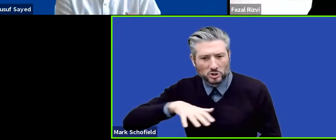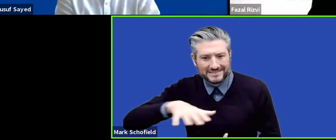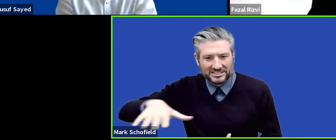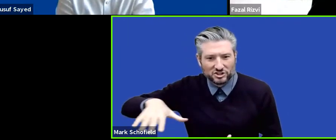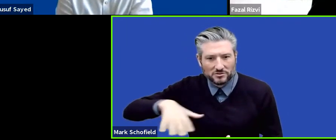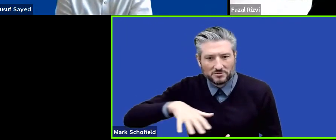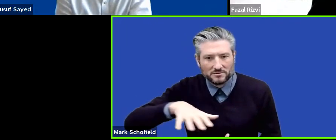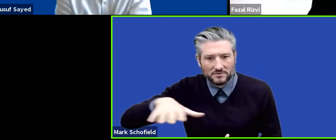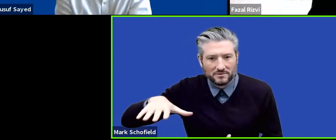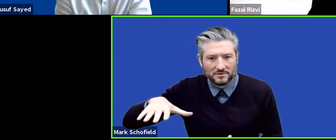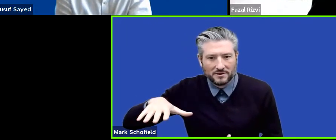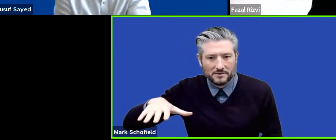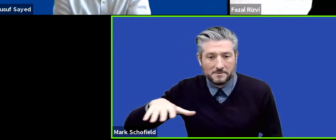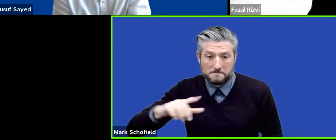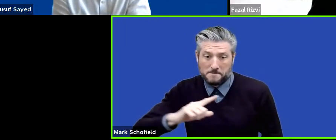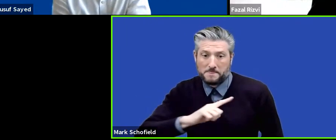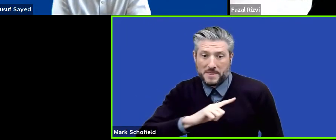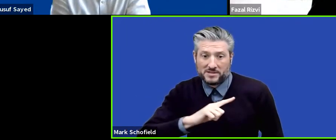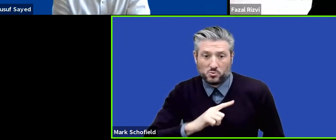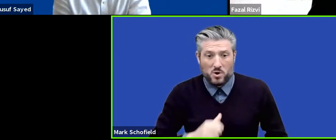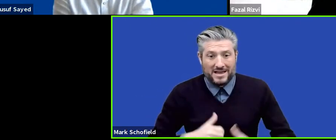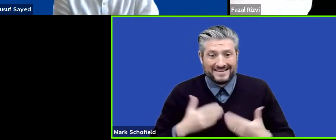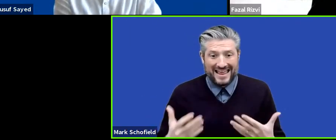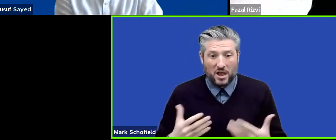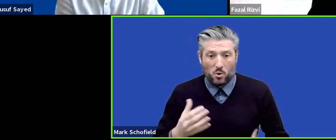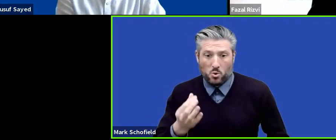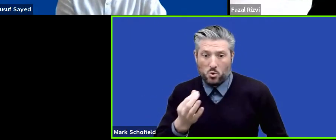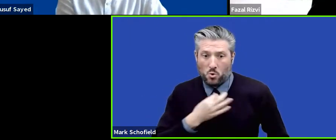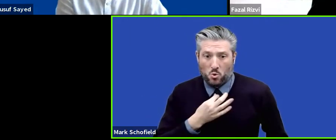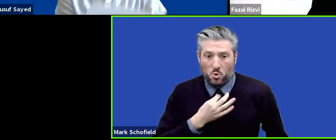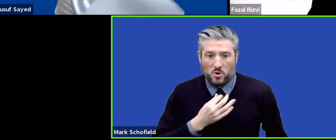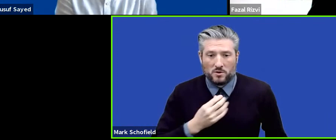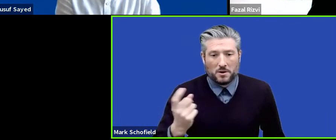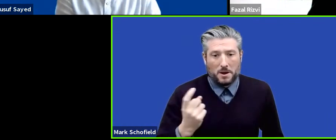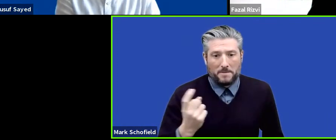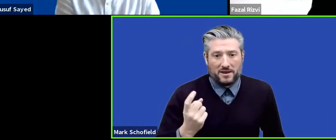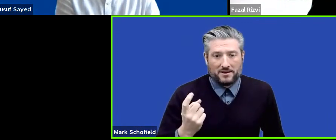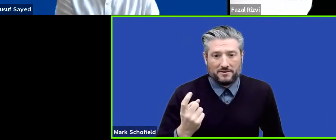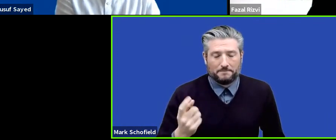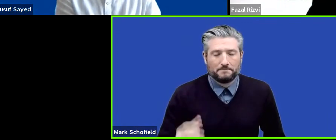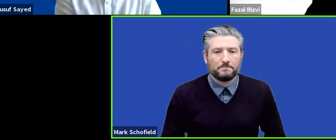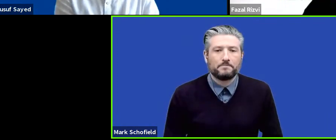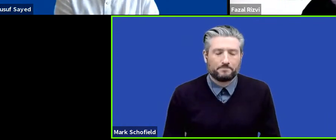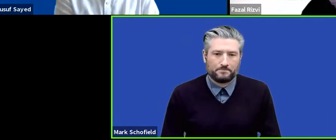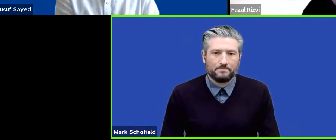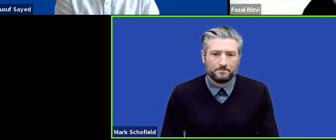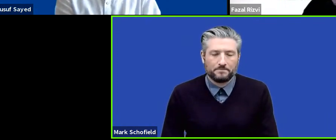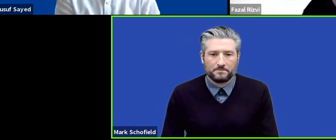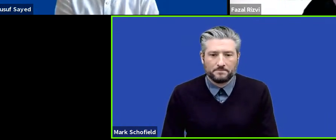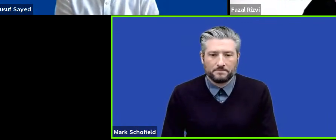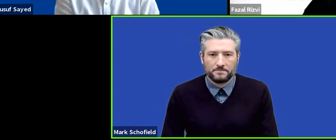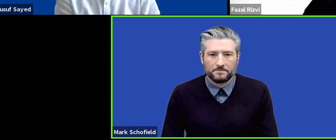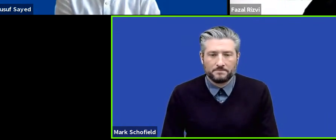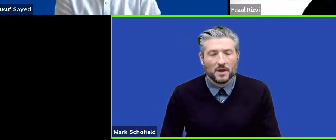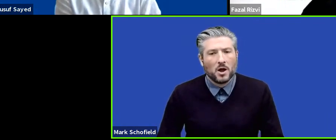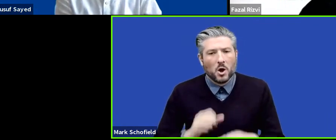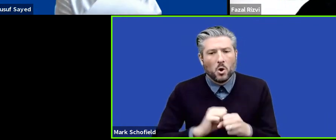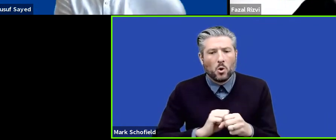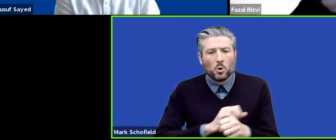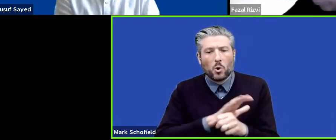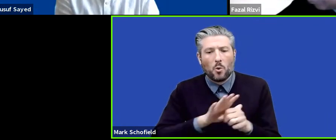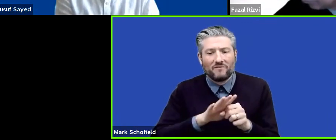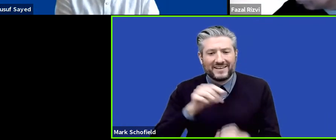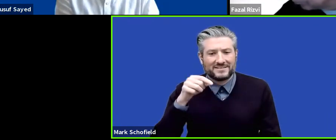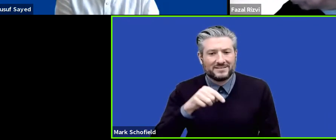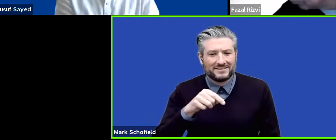trillion time bomb in our economy. In other words, the point about COVID is that it's a crisis that not